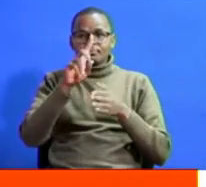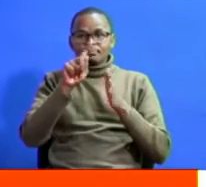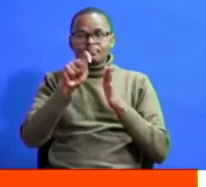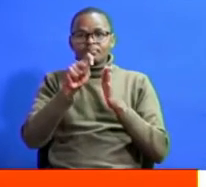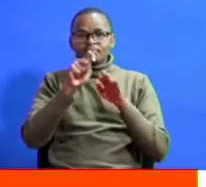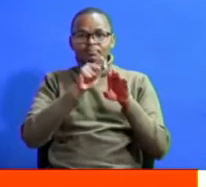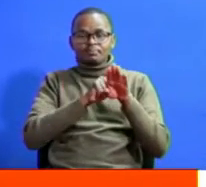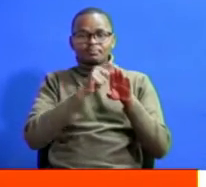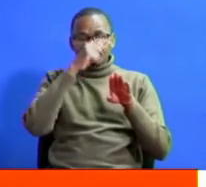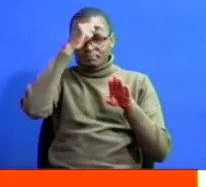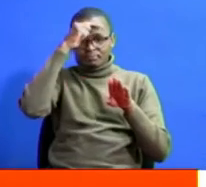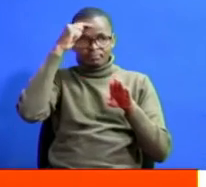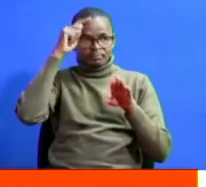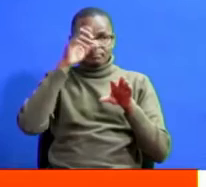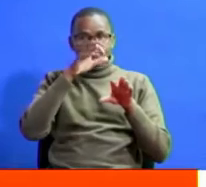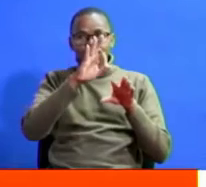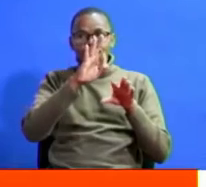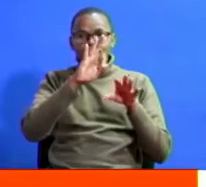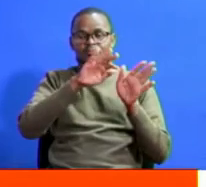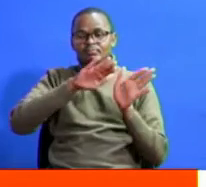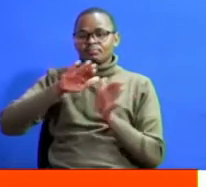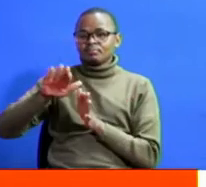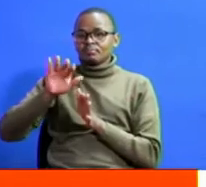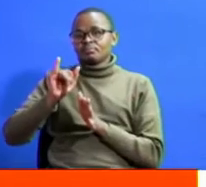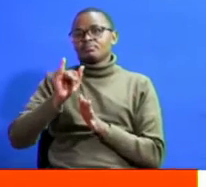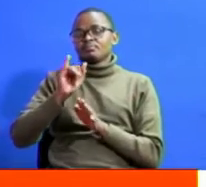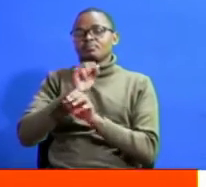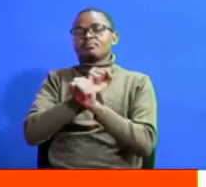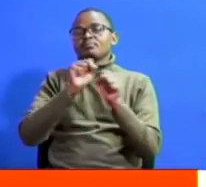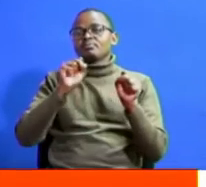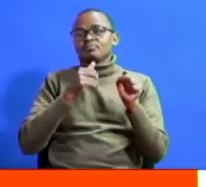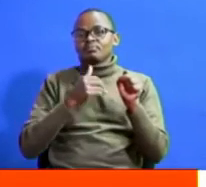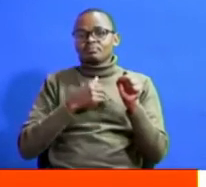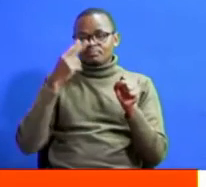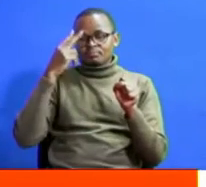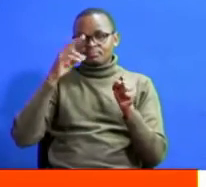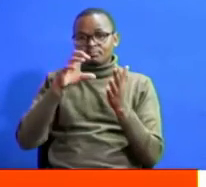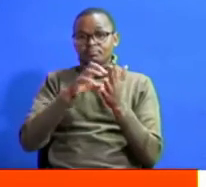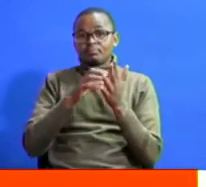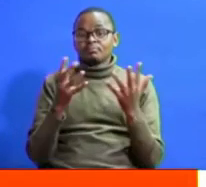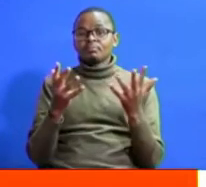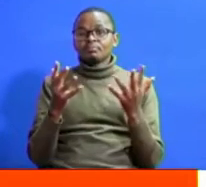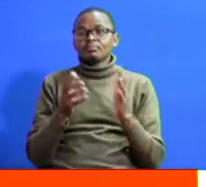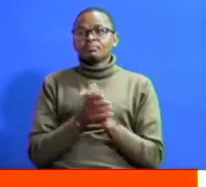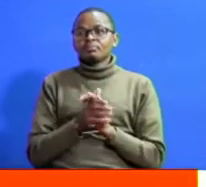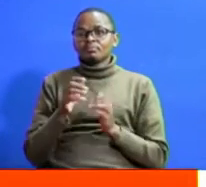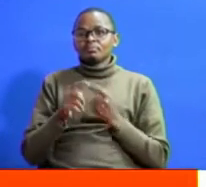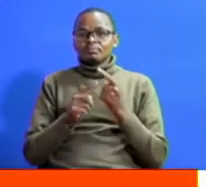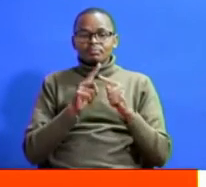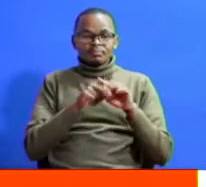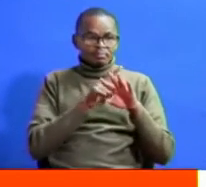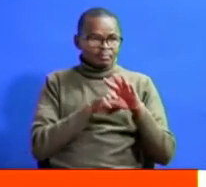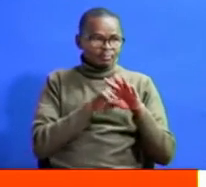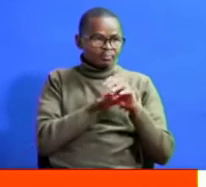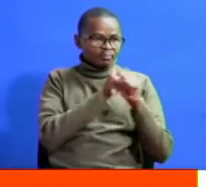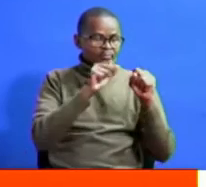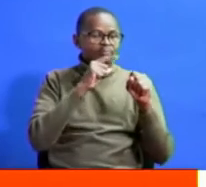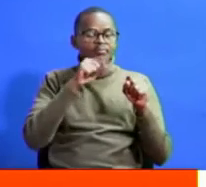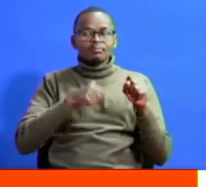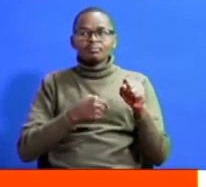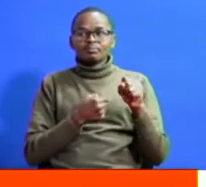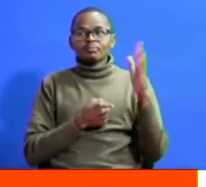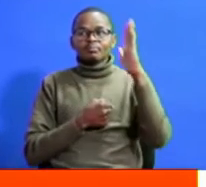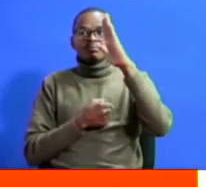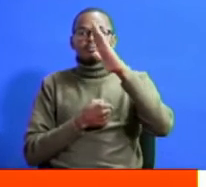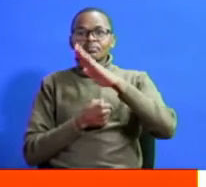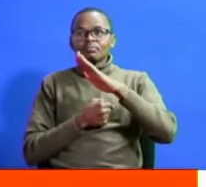office, basically because of being sidelined by the president. Mm-hmm. You've seen cases where, when even the president himself wanted to go back